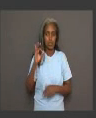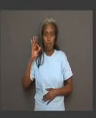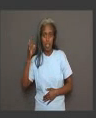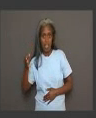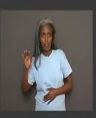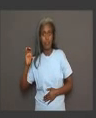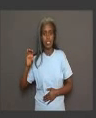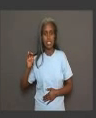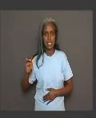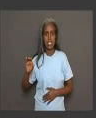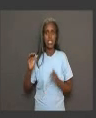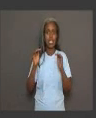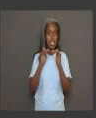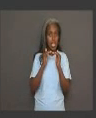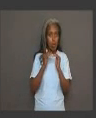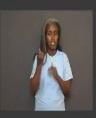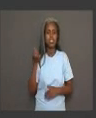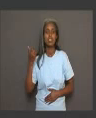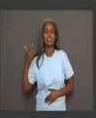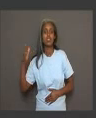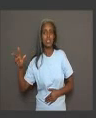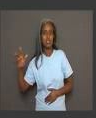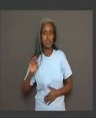sub C is 13,